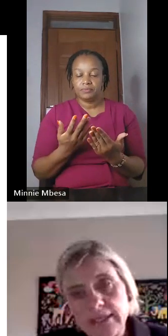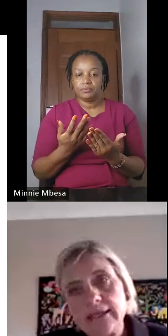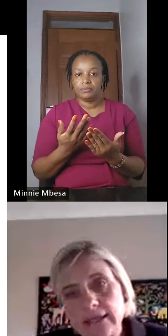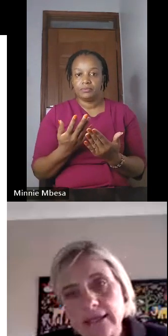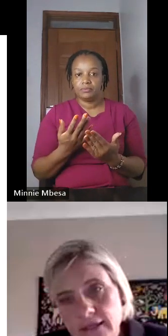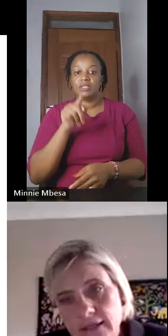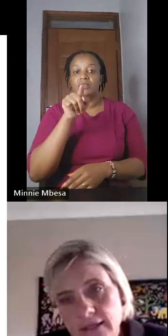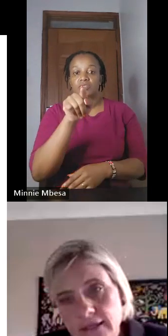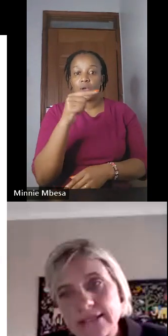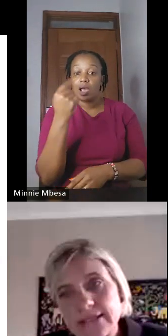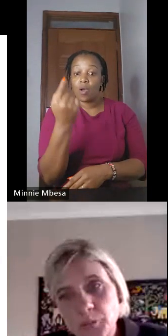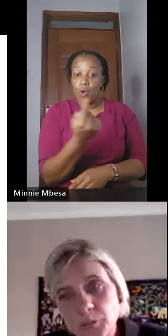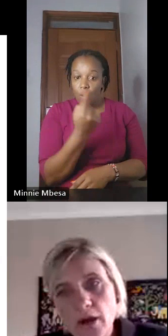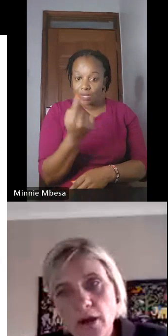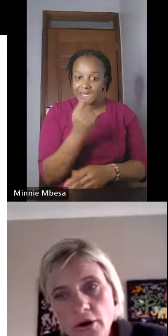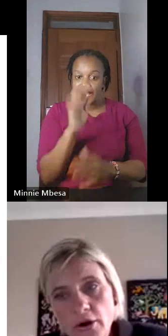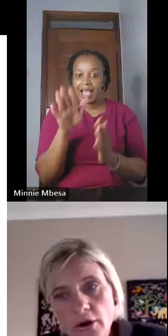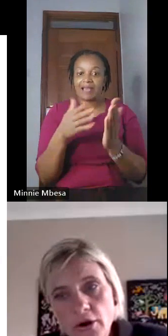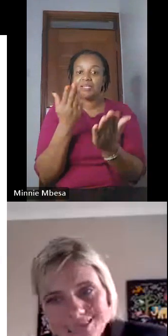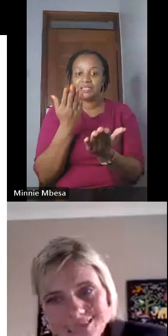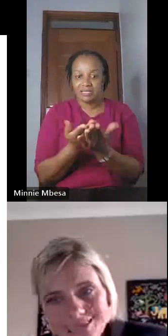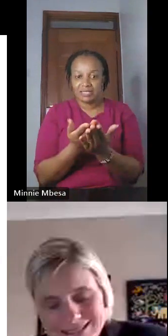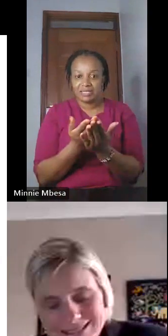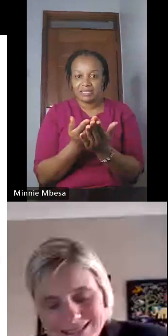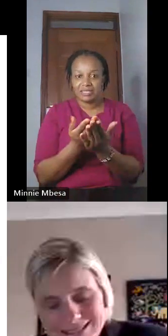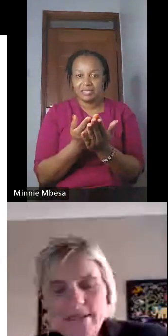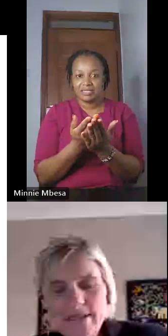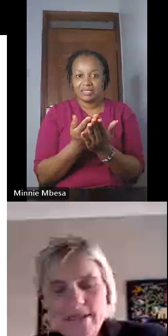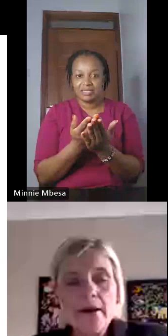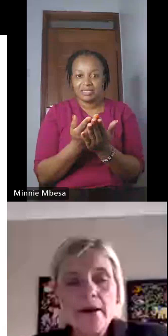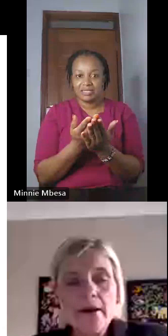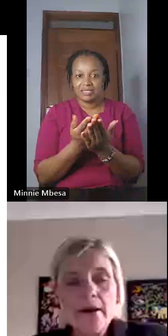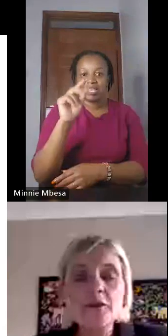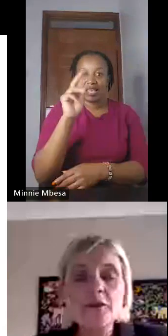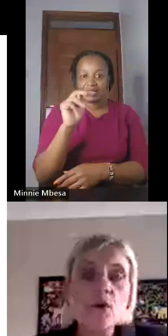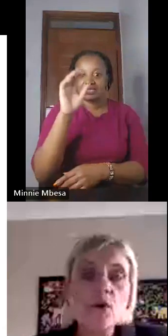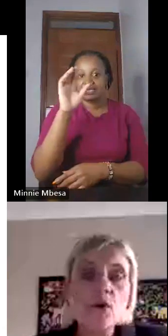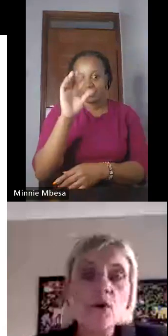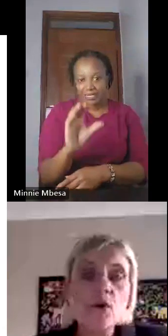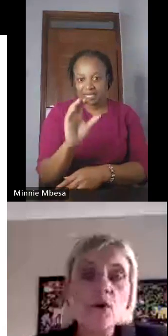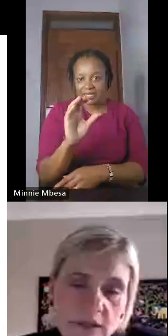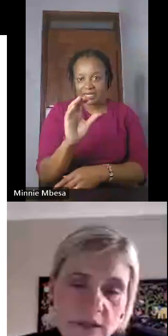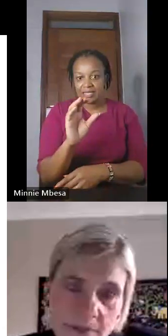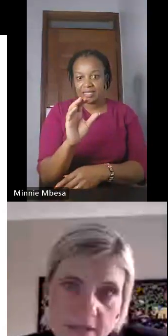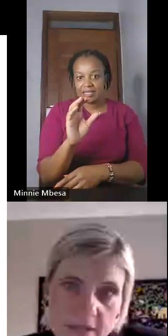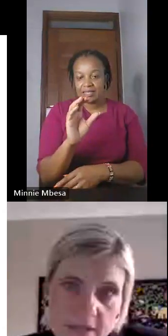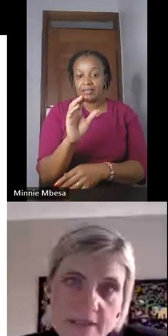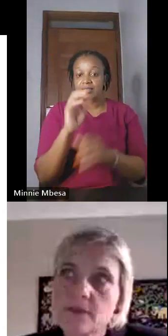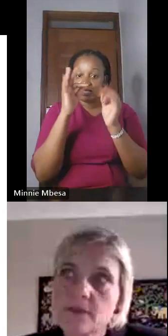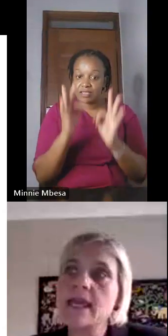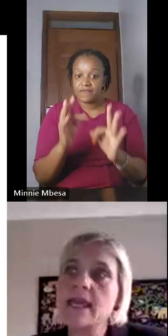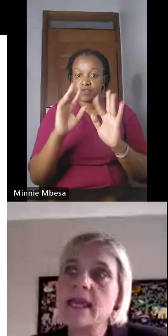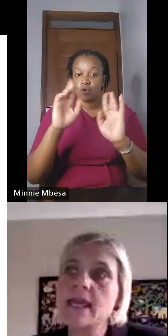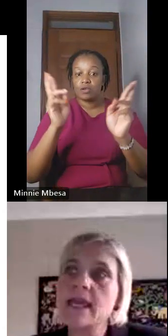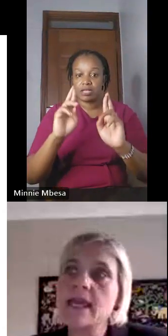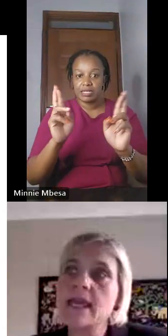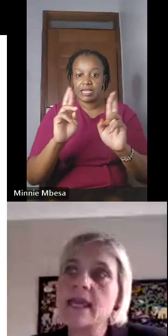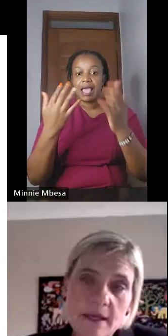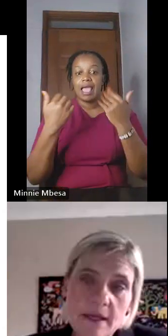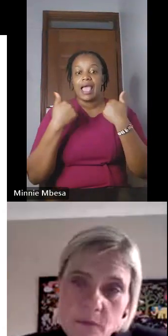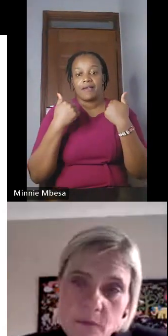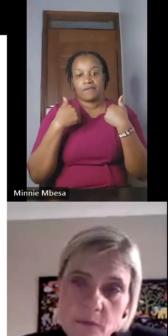only applying in the JETSI priority sector if you already hold a master's degree